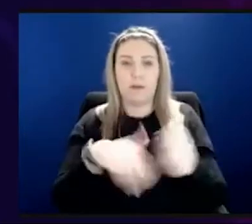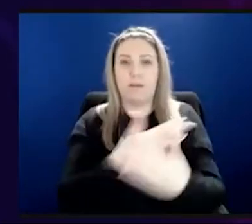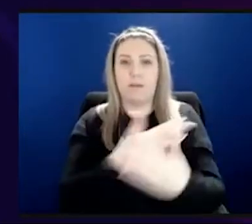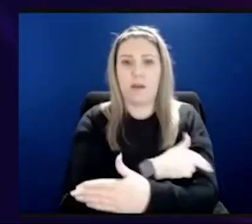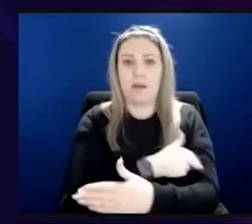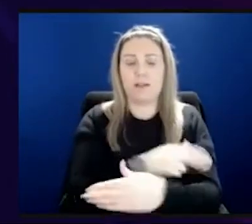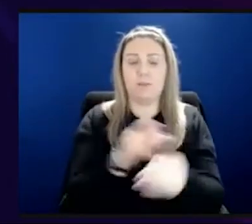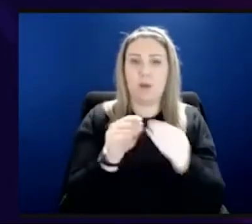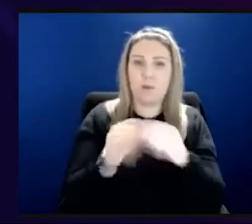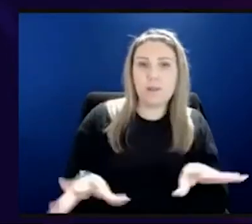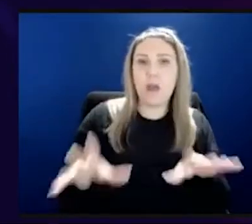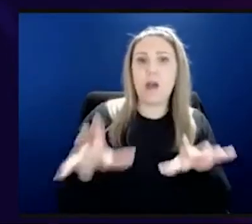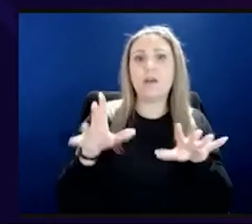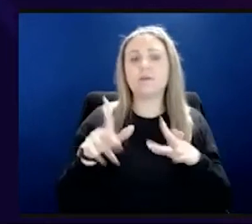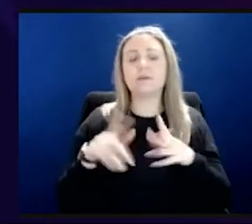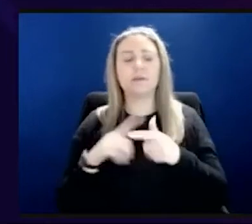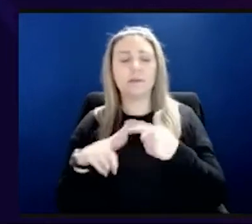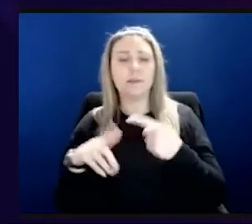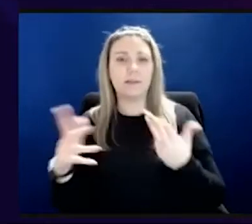so,